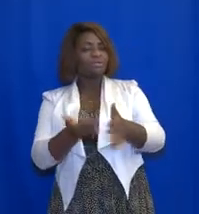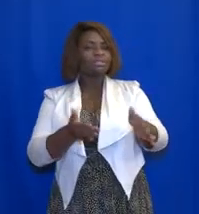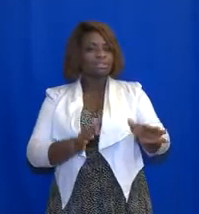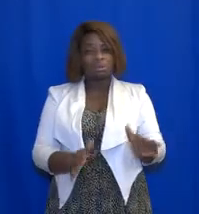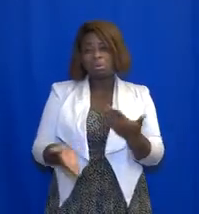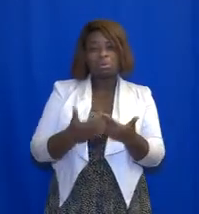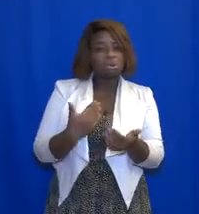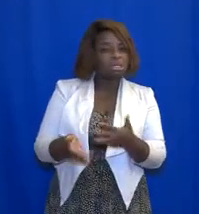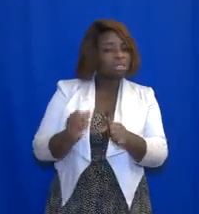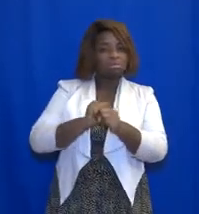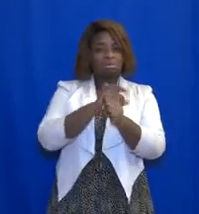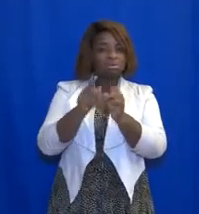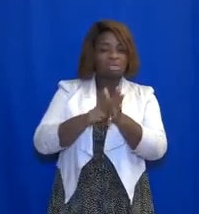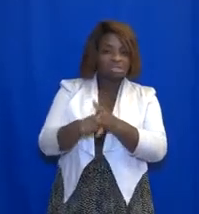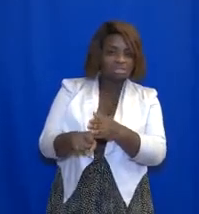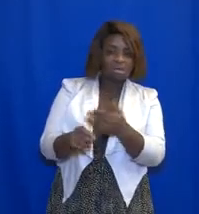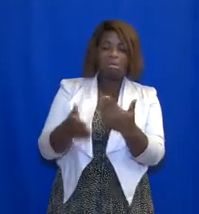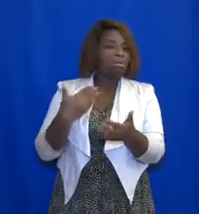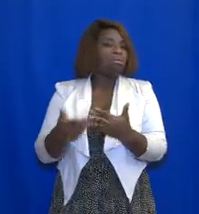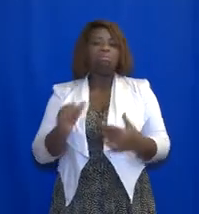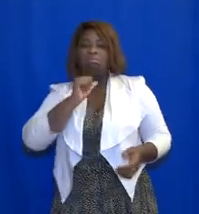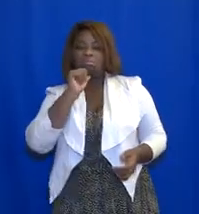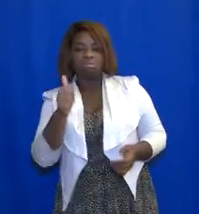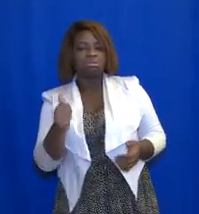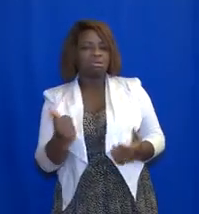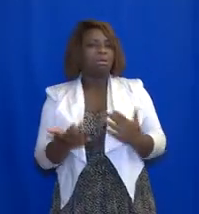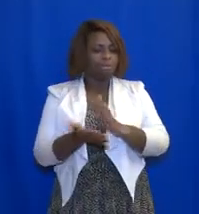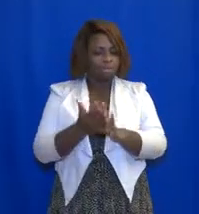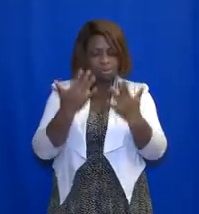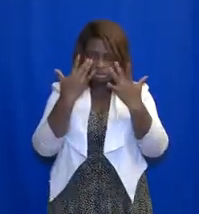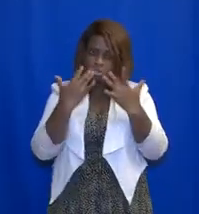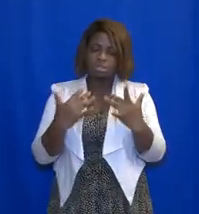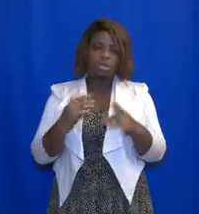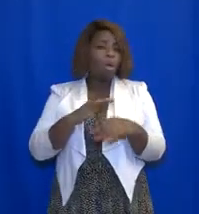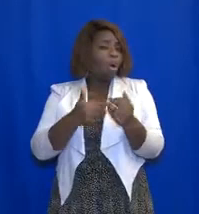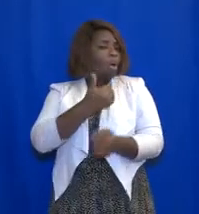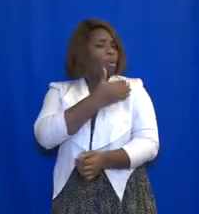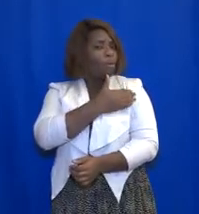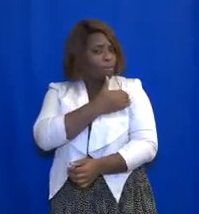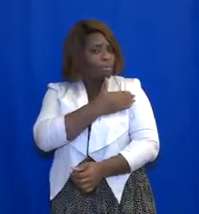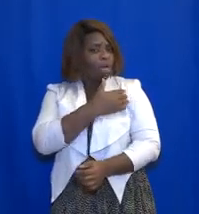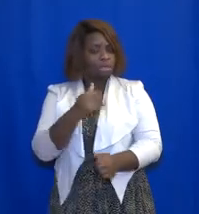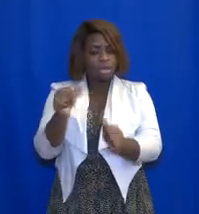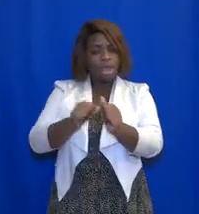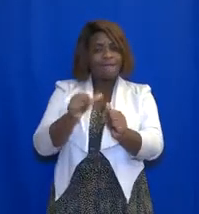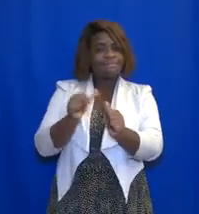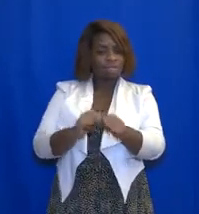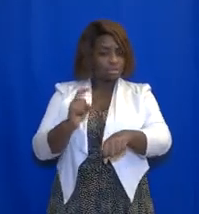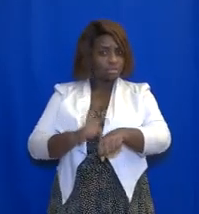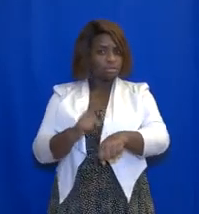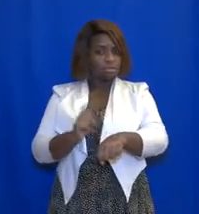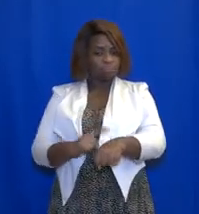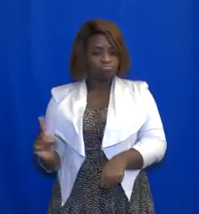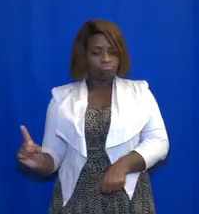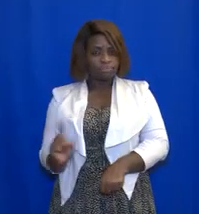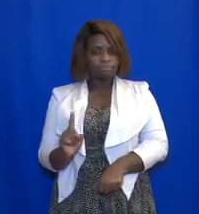not, is a tragedy. Let us all be reminded, in our daily routines,